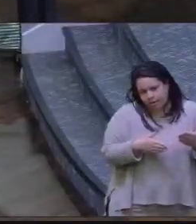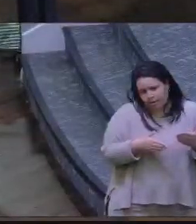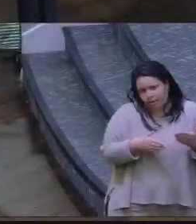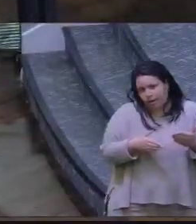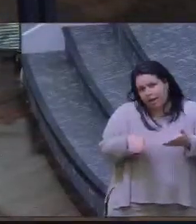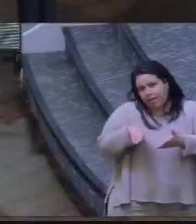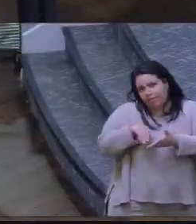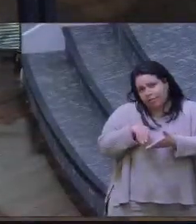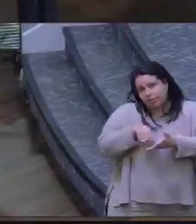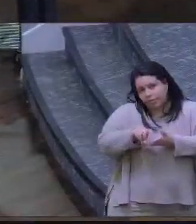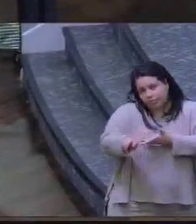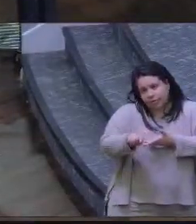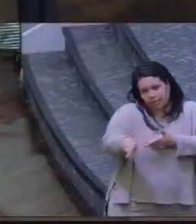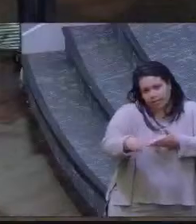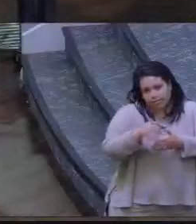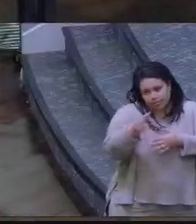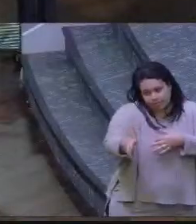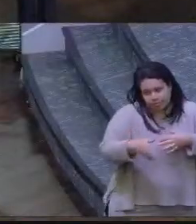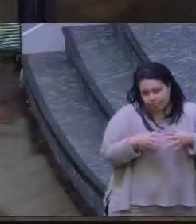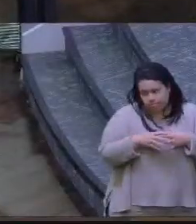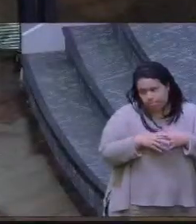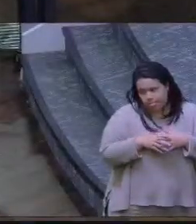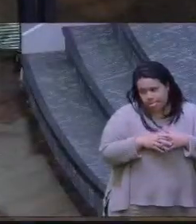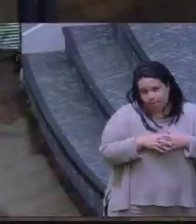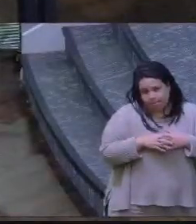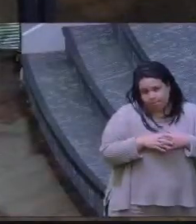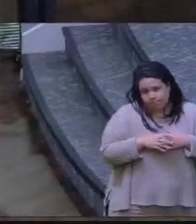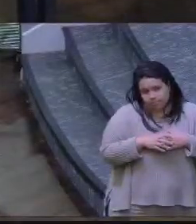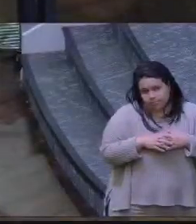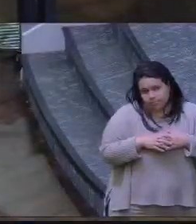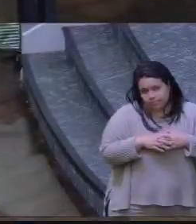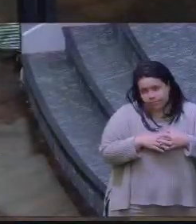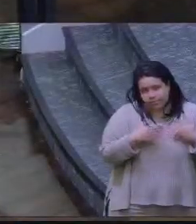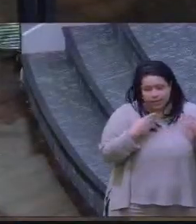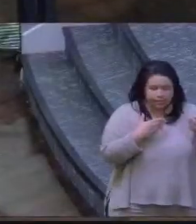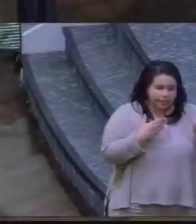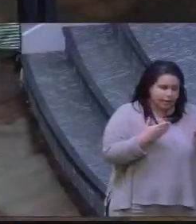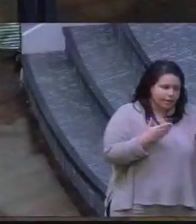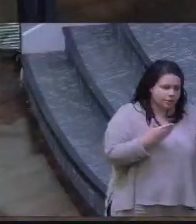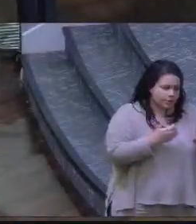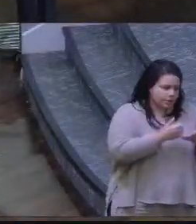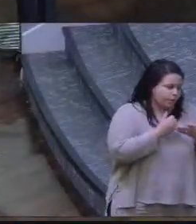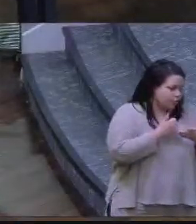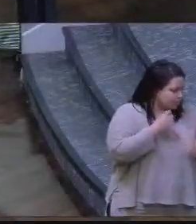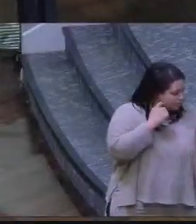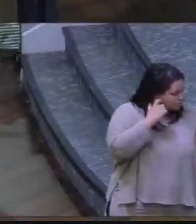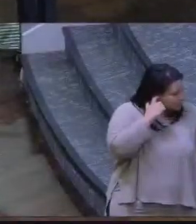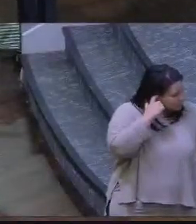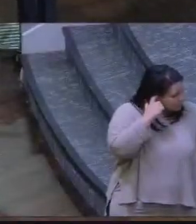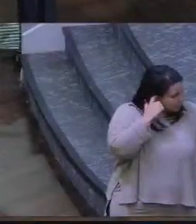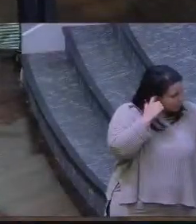out into the future. Thank you. That's very helpful. Are there other questions?